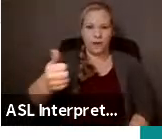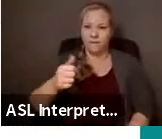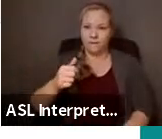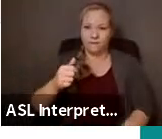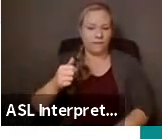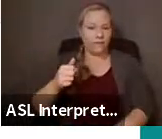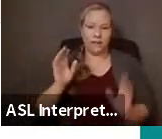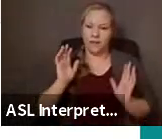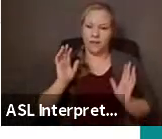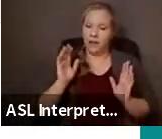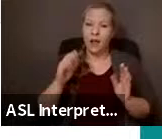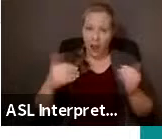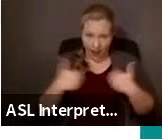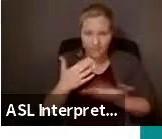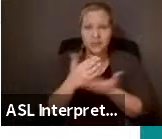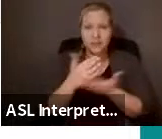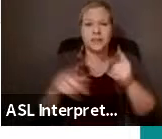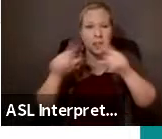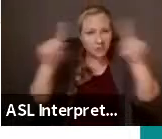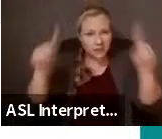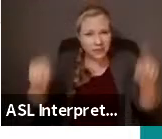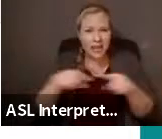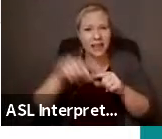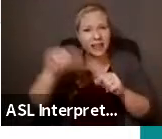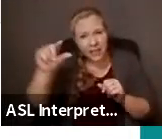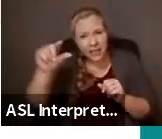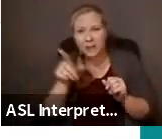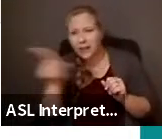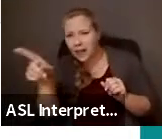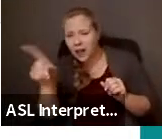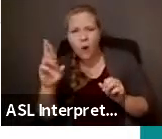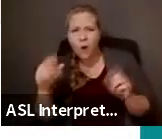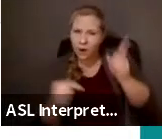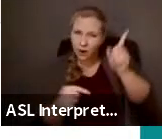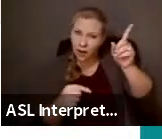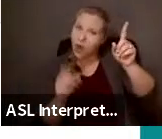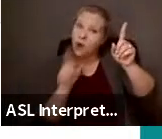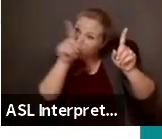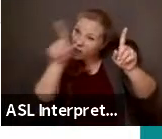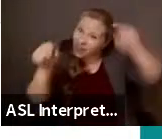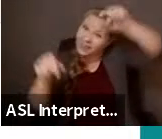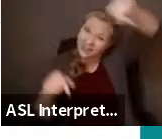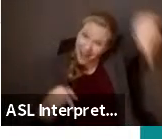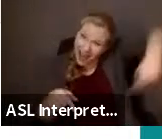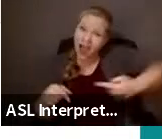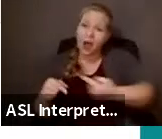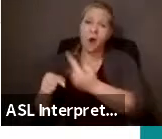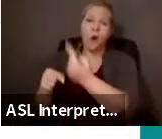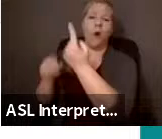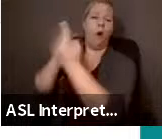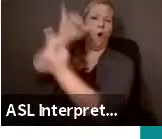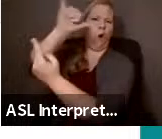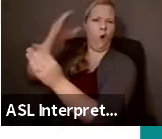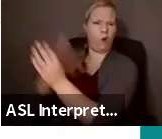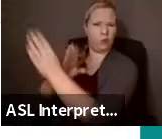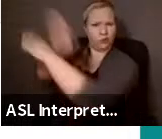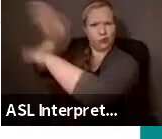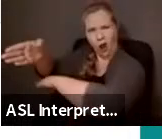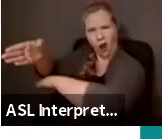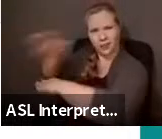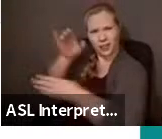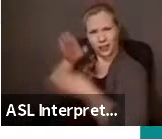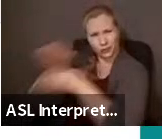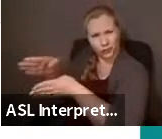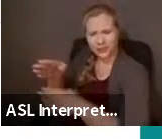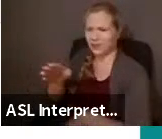have out there. You're going up and down and around and up and down some more, and crossing intersections and riding